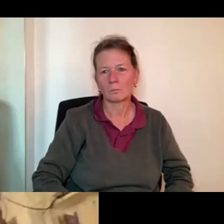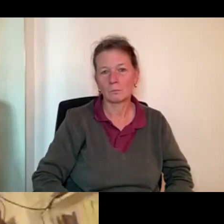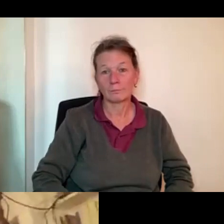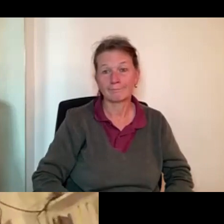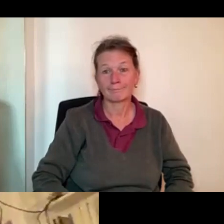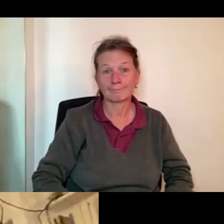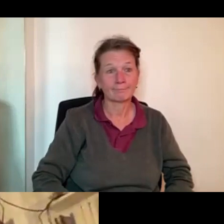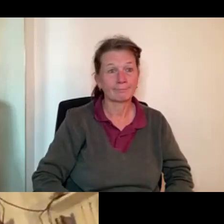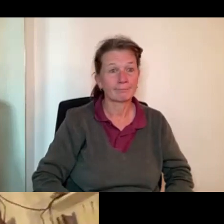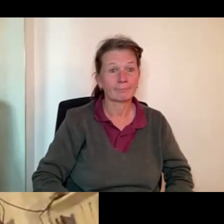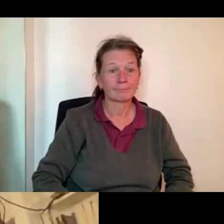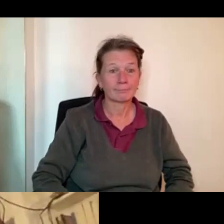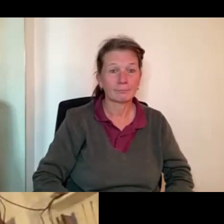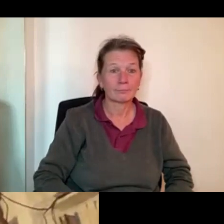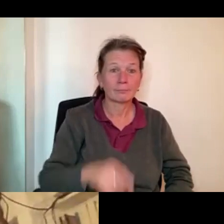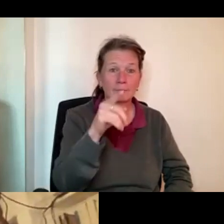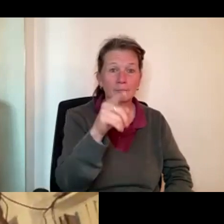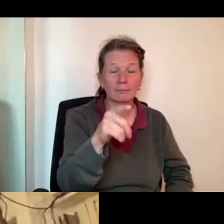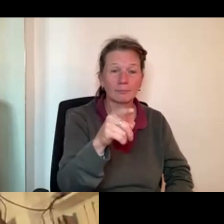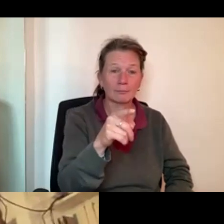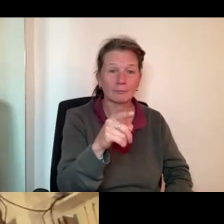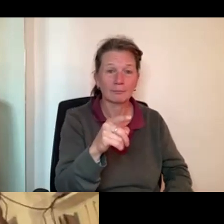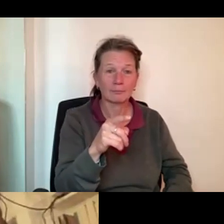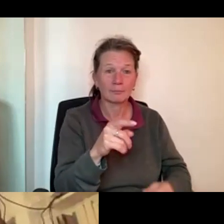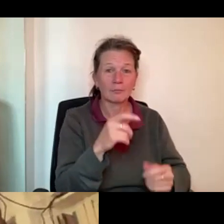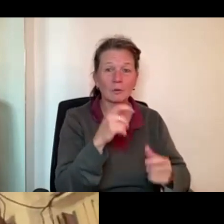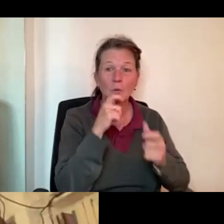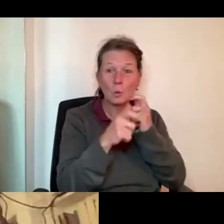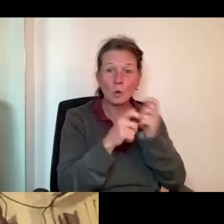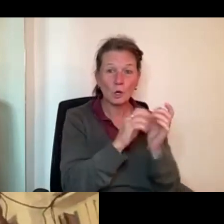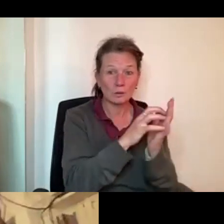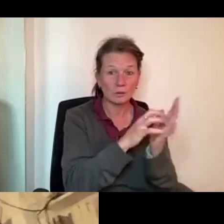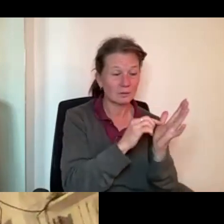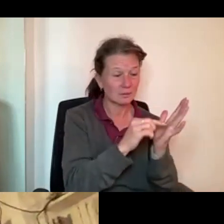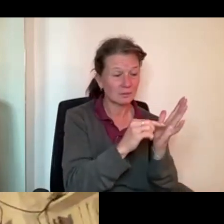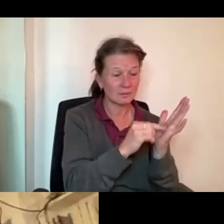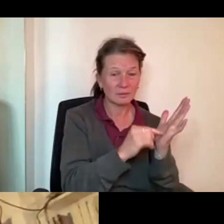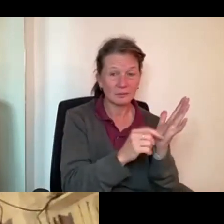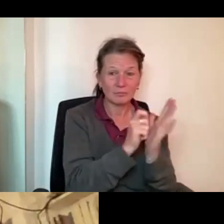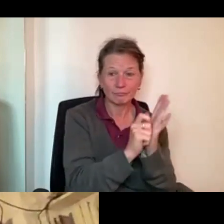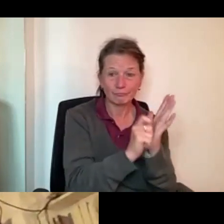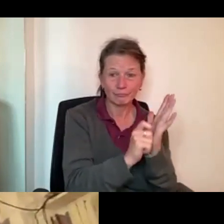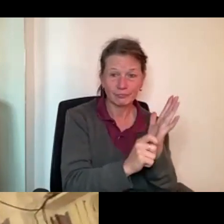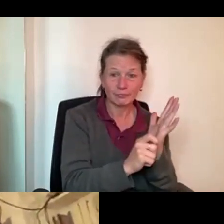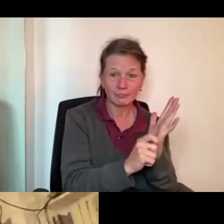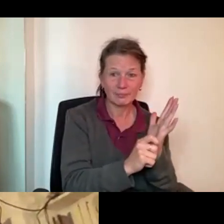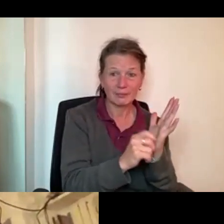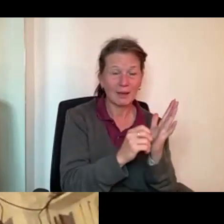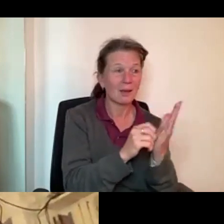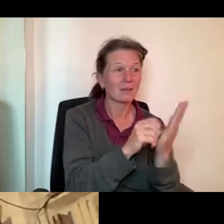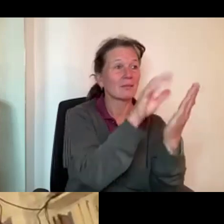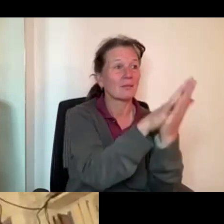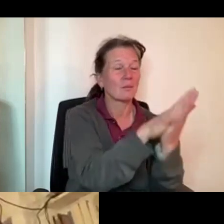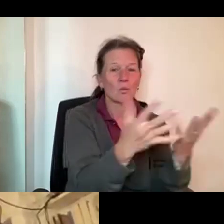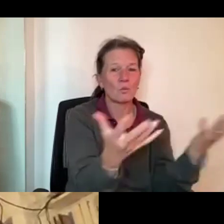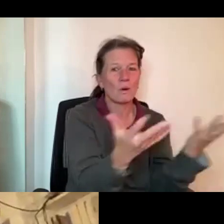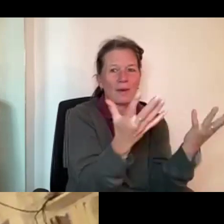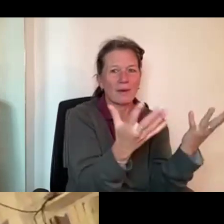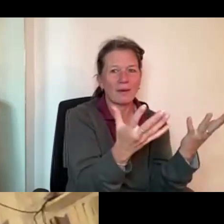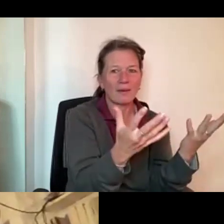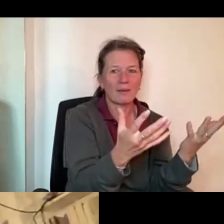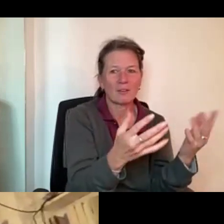I guess the wording as well, and the way it's been shared on which platform, and if it requires